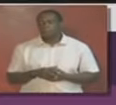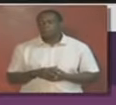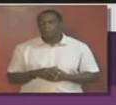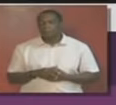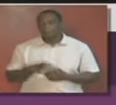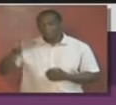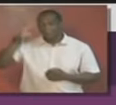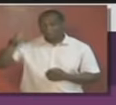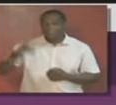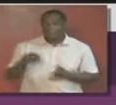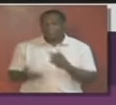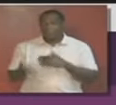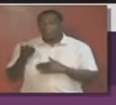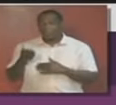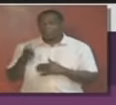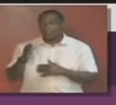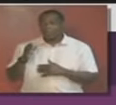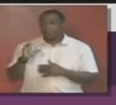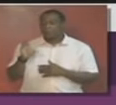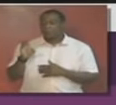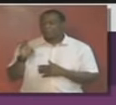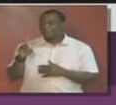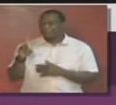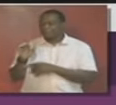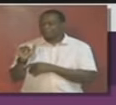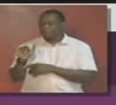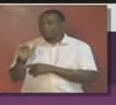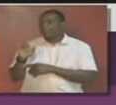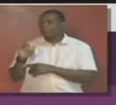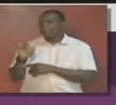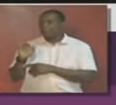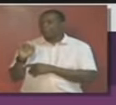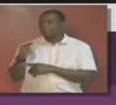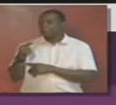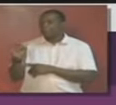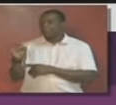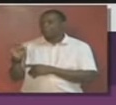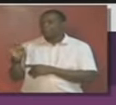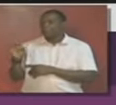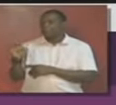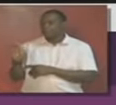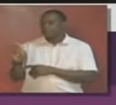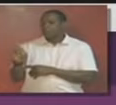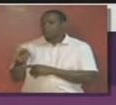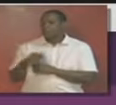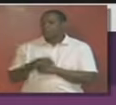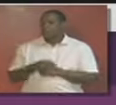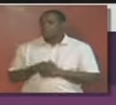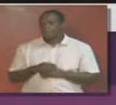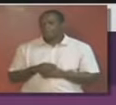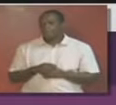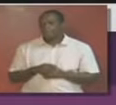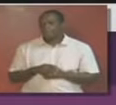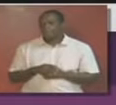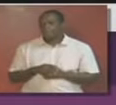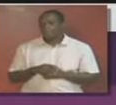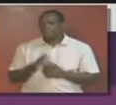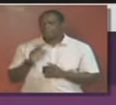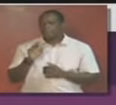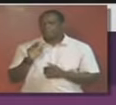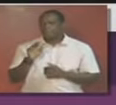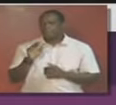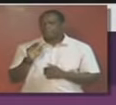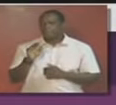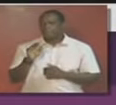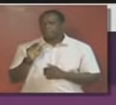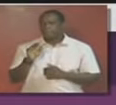Hi, good morning. Cindy Raghuva, Tika Singh, TV6. So my two questions. Firstly, to Dr. St Bernard,